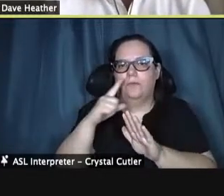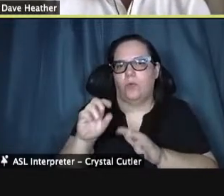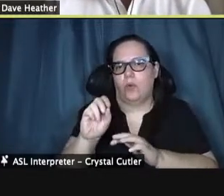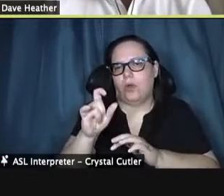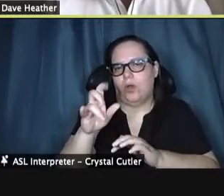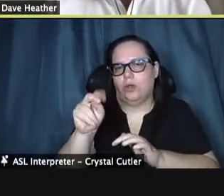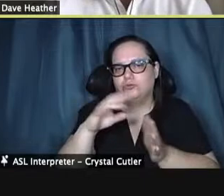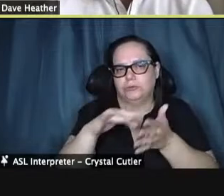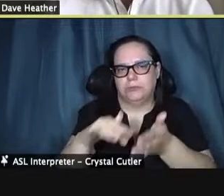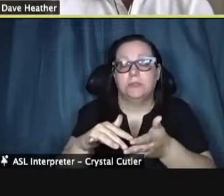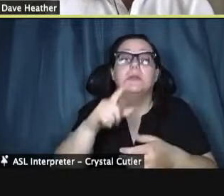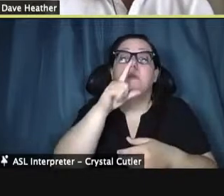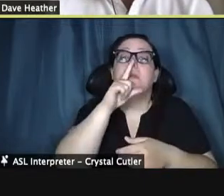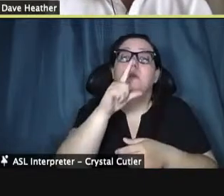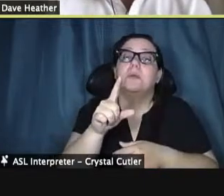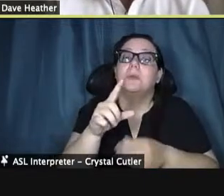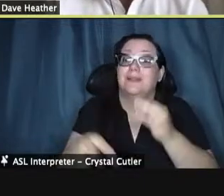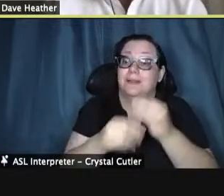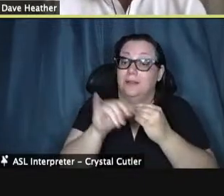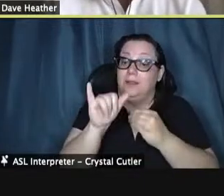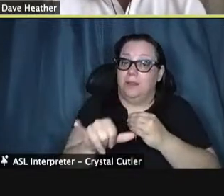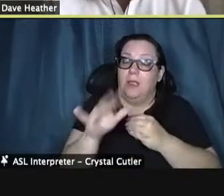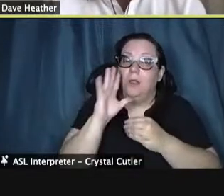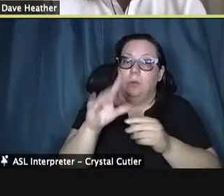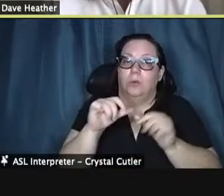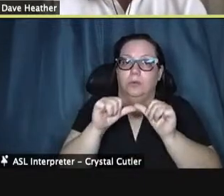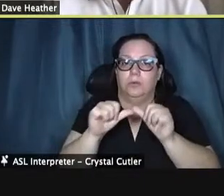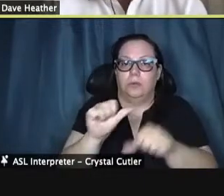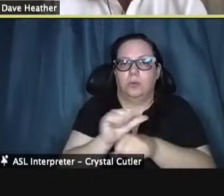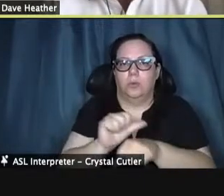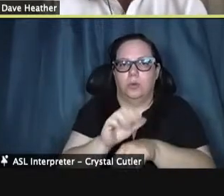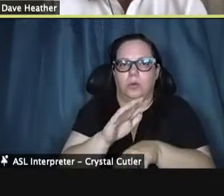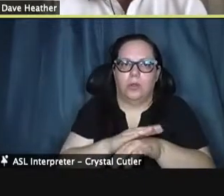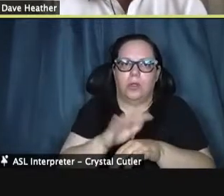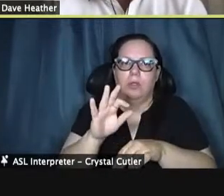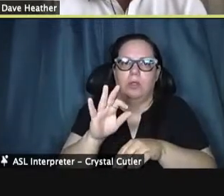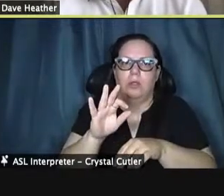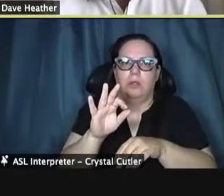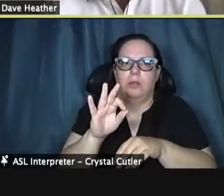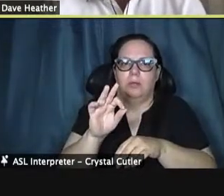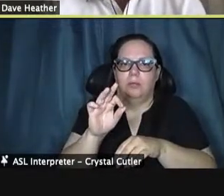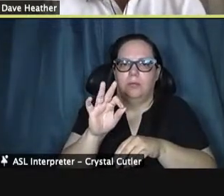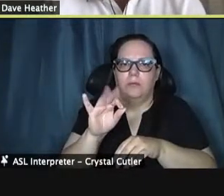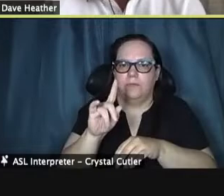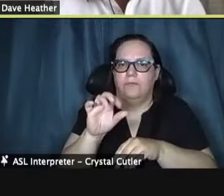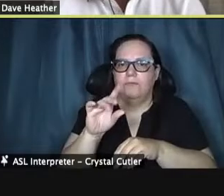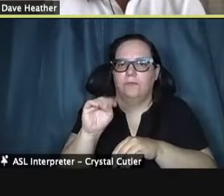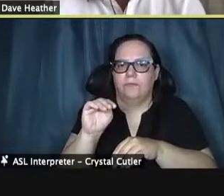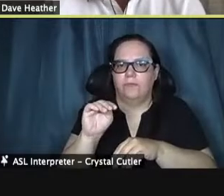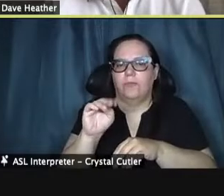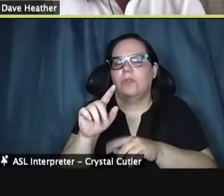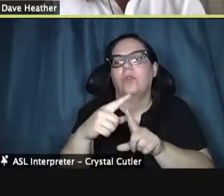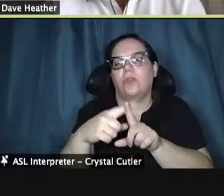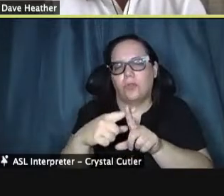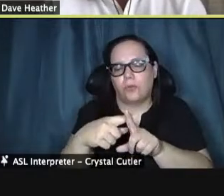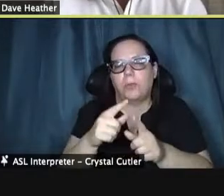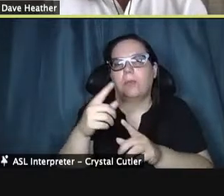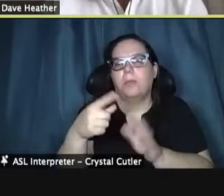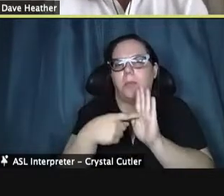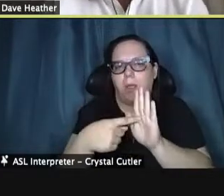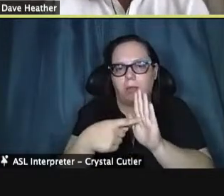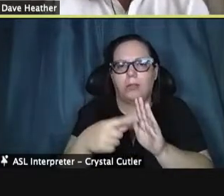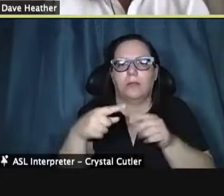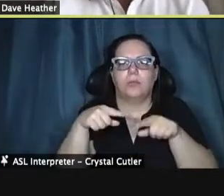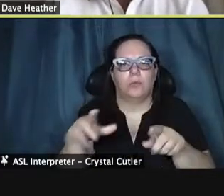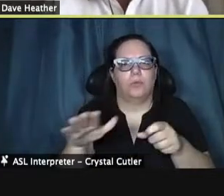we are continuing to work on thermal modeling throughout the complete sampling and drilling chain, because it's of